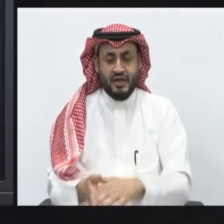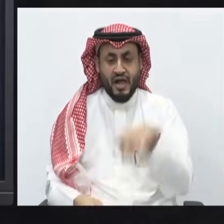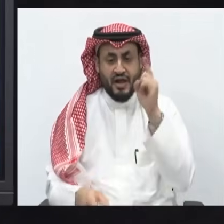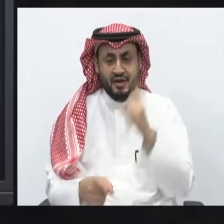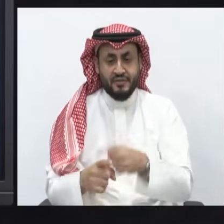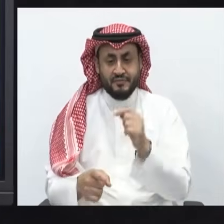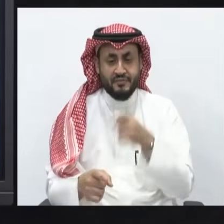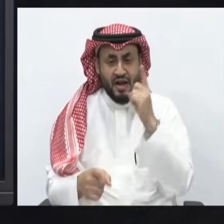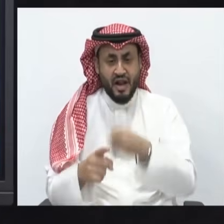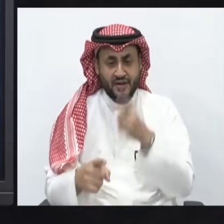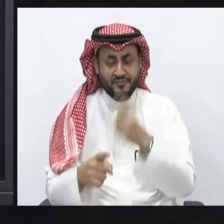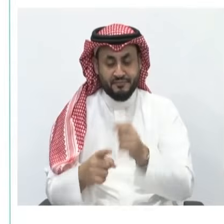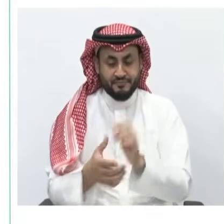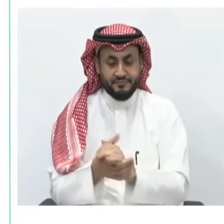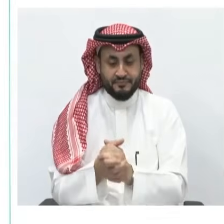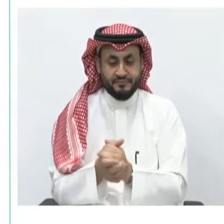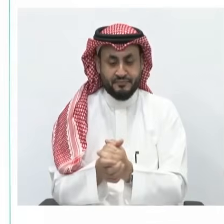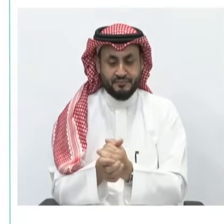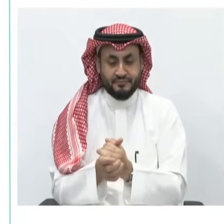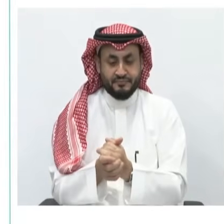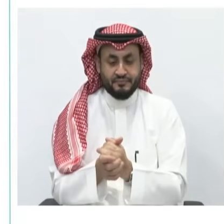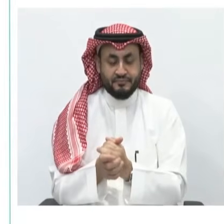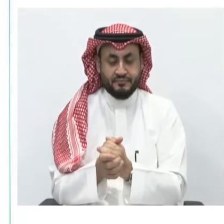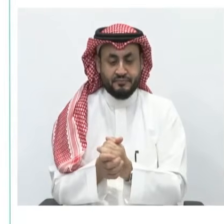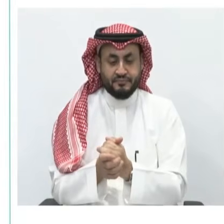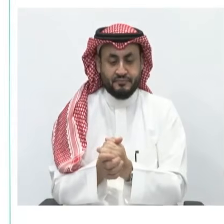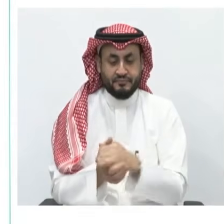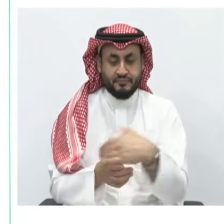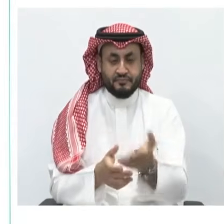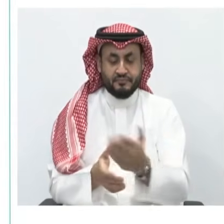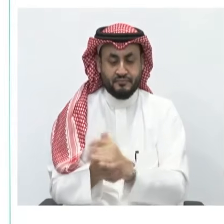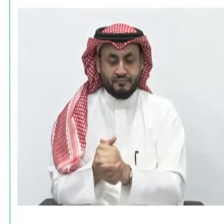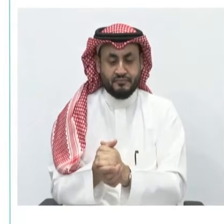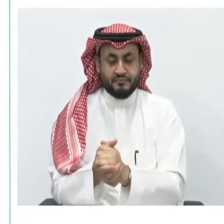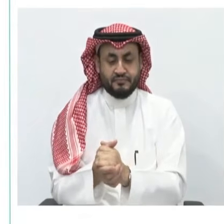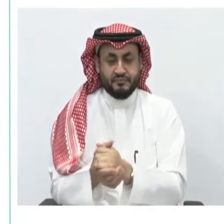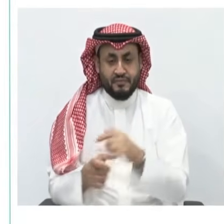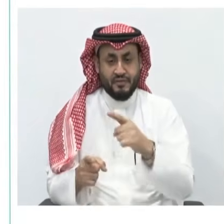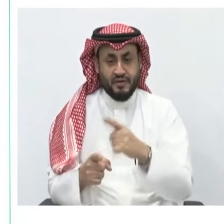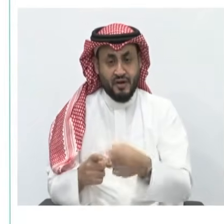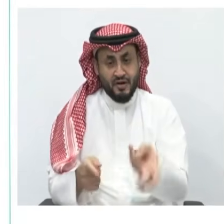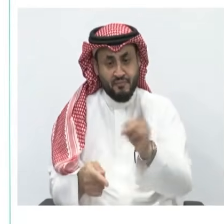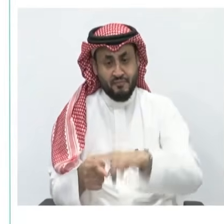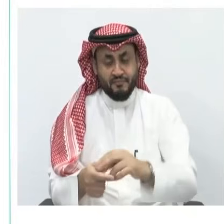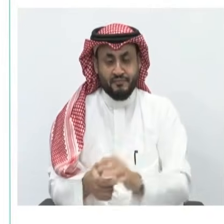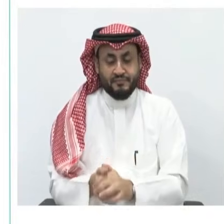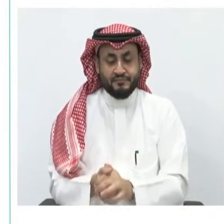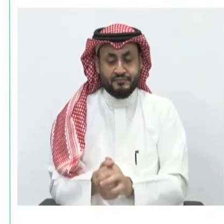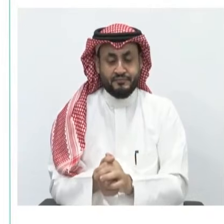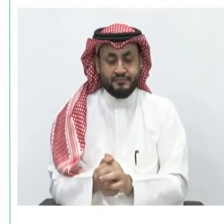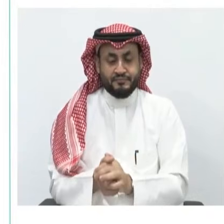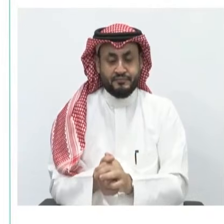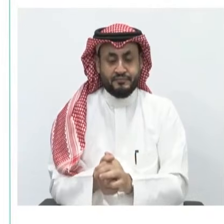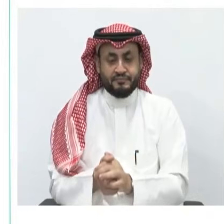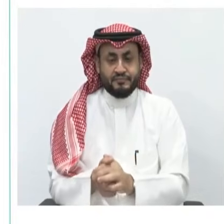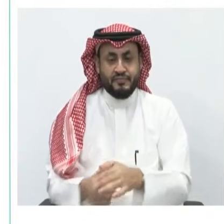be quick. Okay. Be quick. Okay. Let's start. 1, 2, 3.